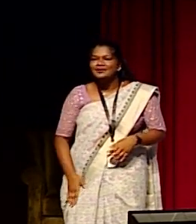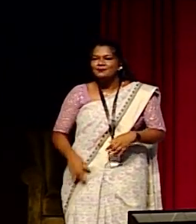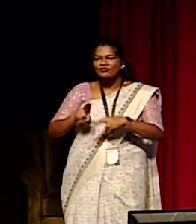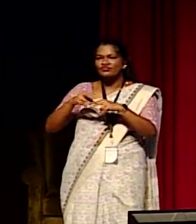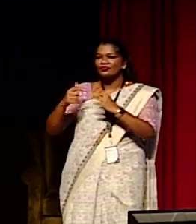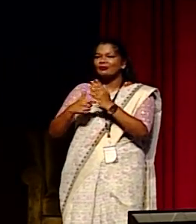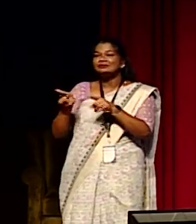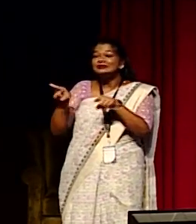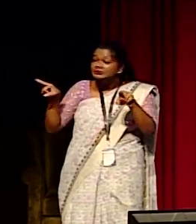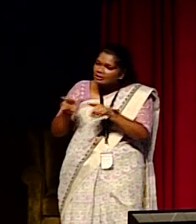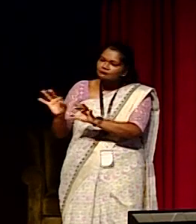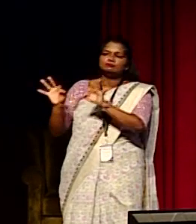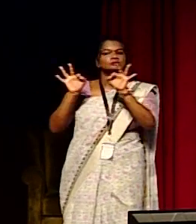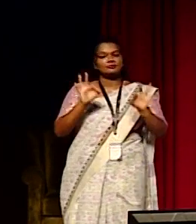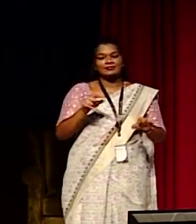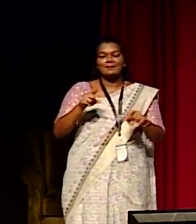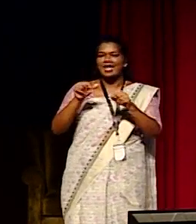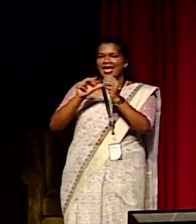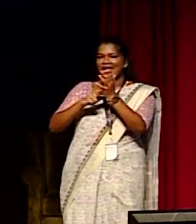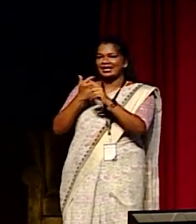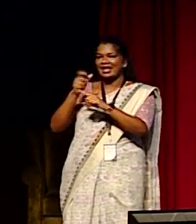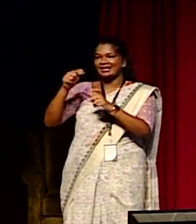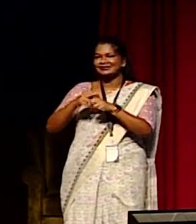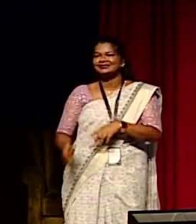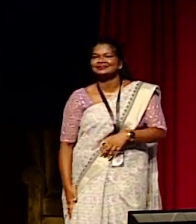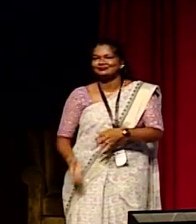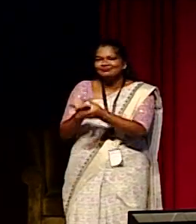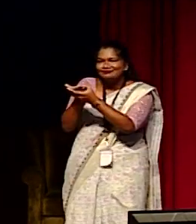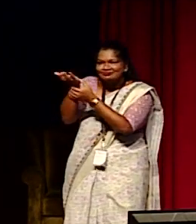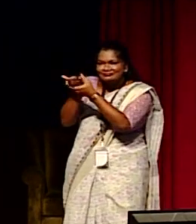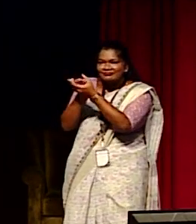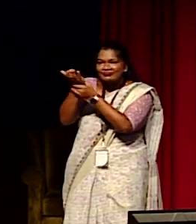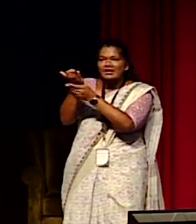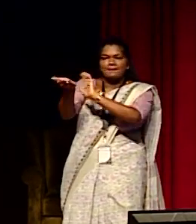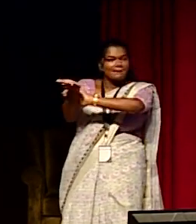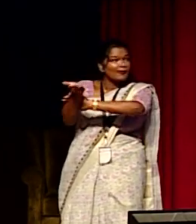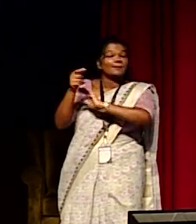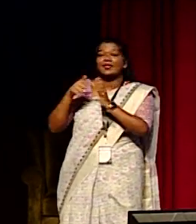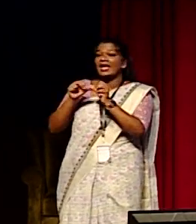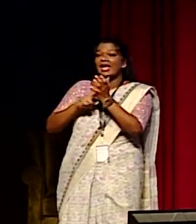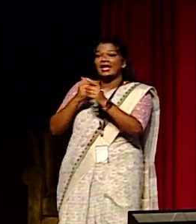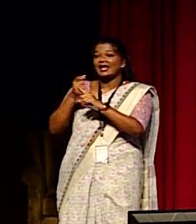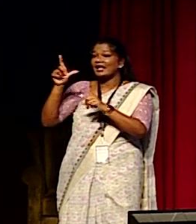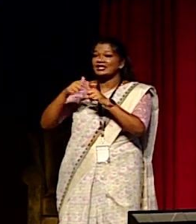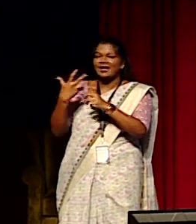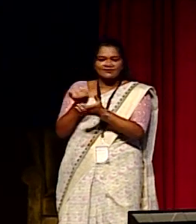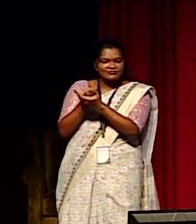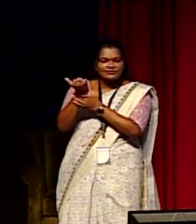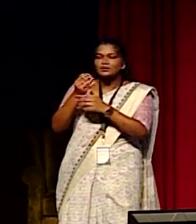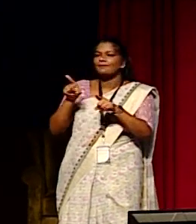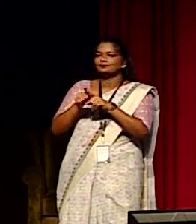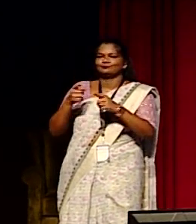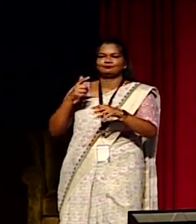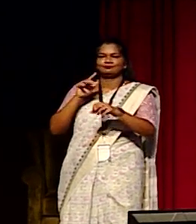3 blocks: the ankle block, the hind foot, and the forefoot. The ankle block is made of wood because